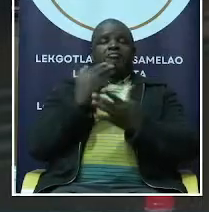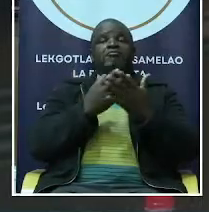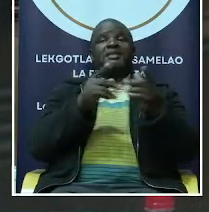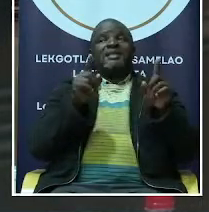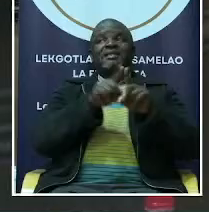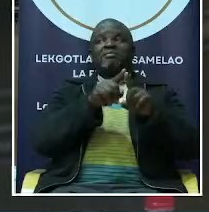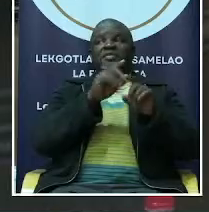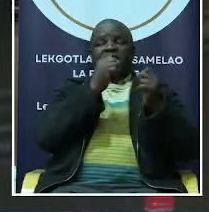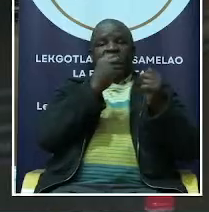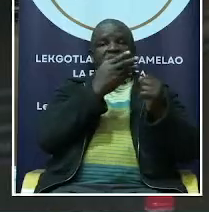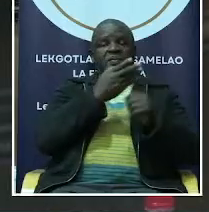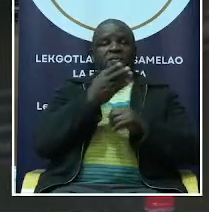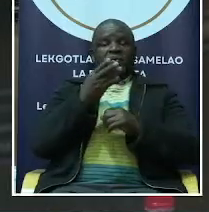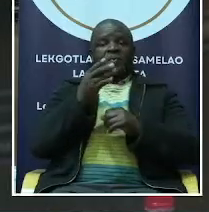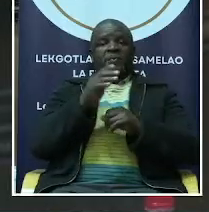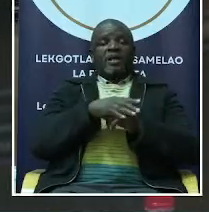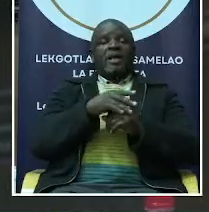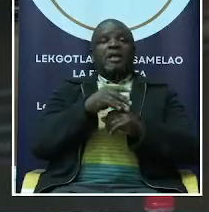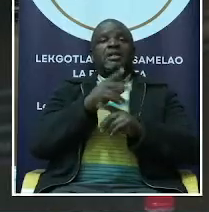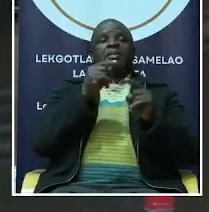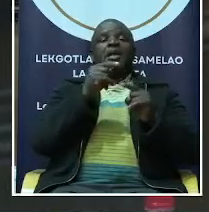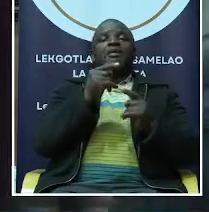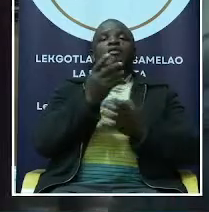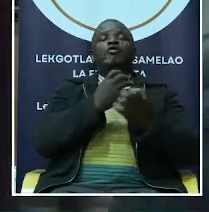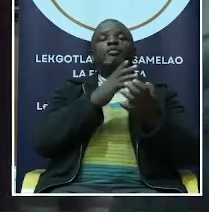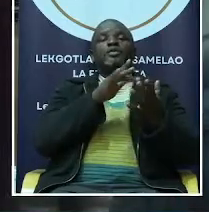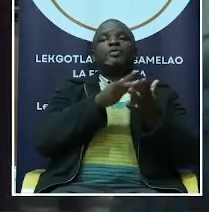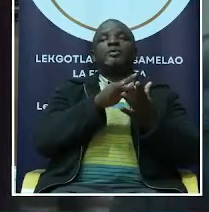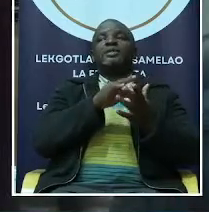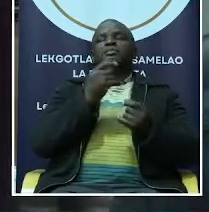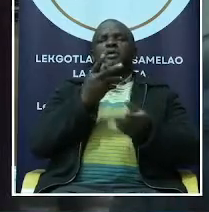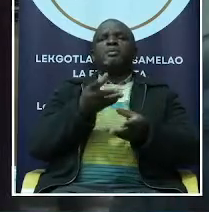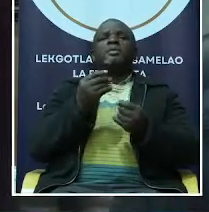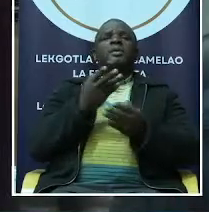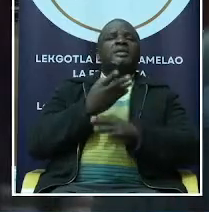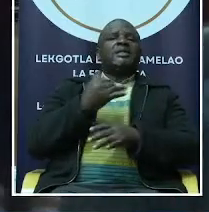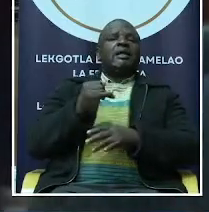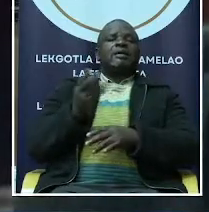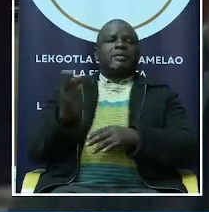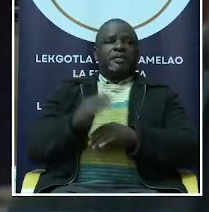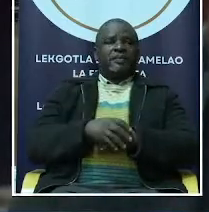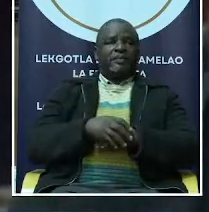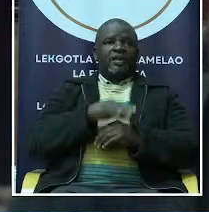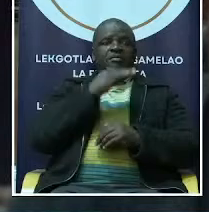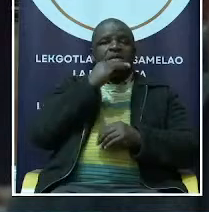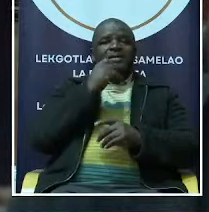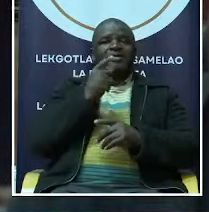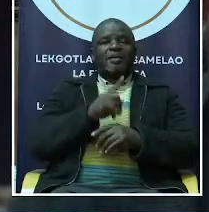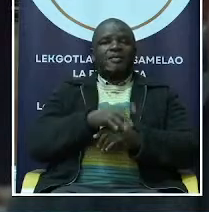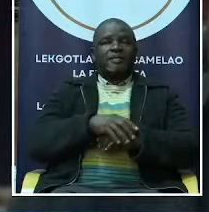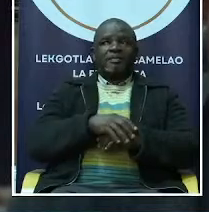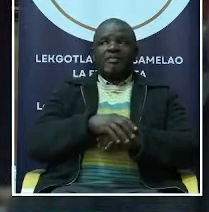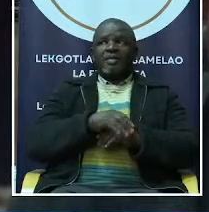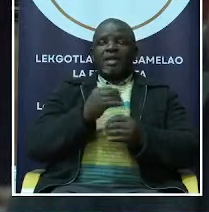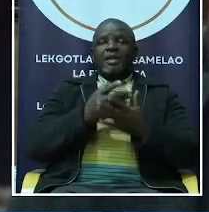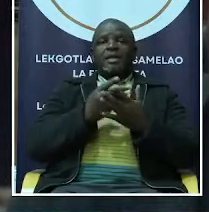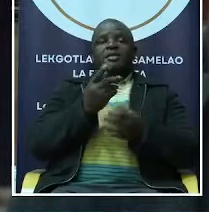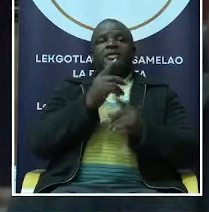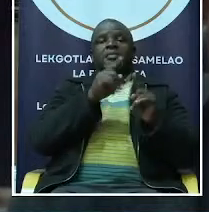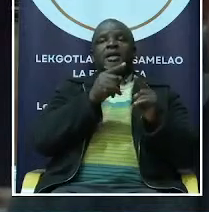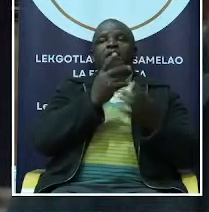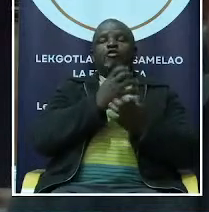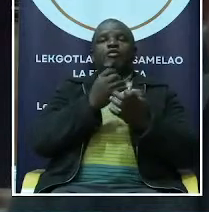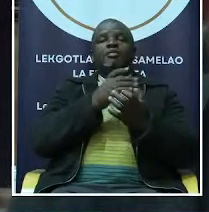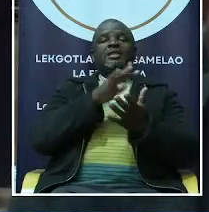were existing in that special economic zone are the very same ones that you'll find today. That would mean that in the special economic zones,